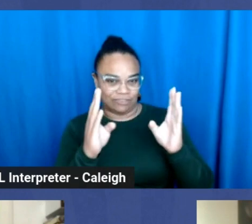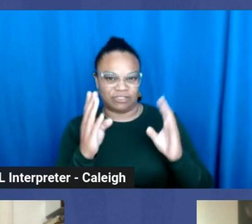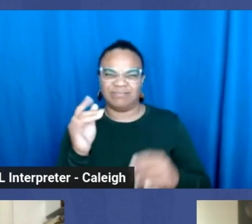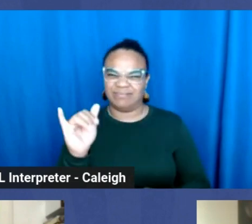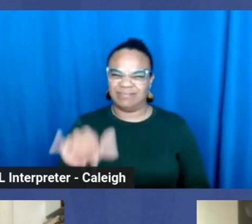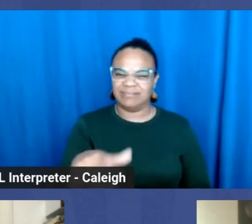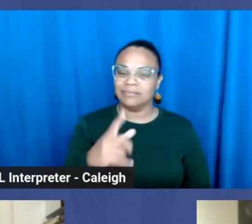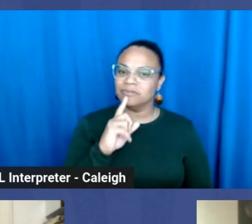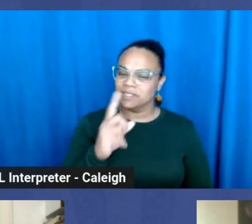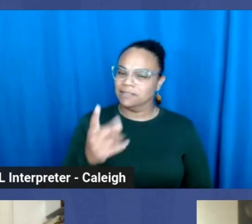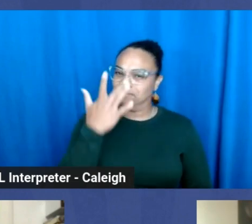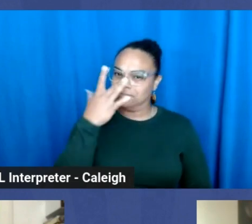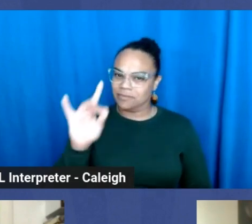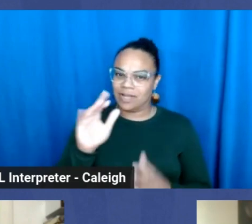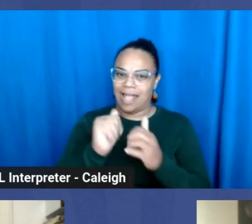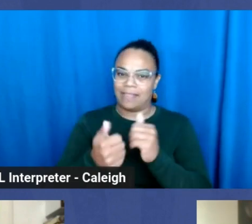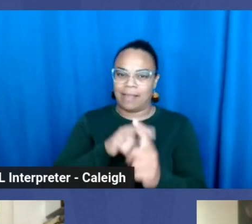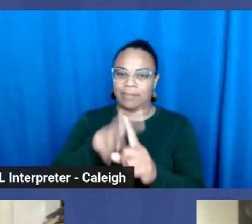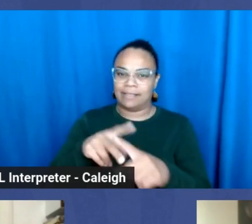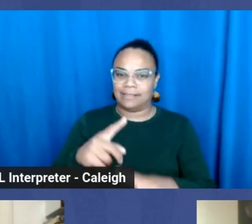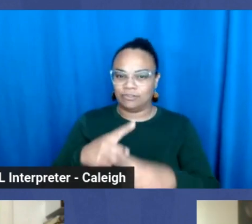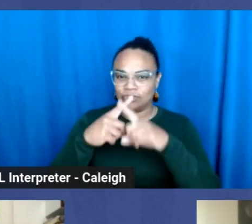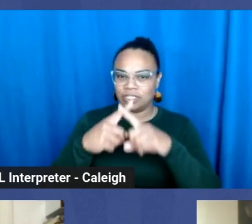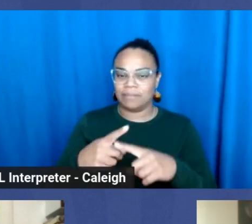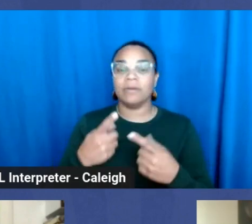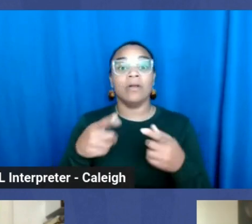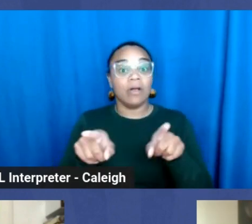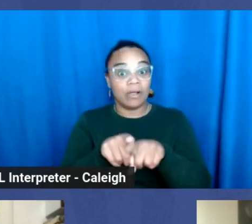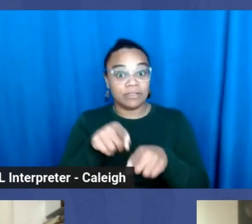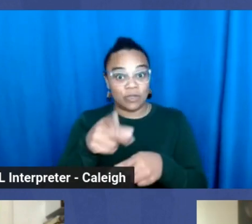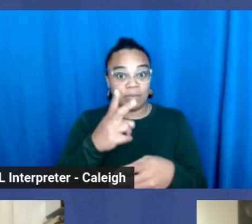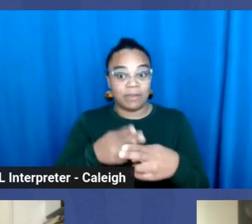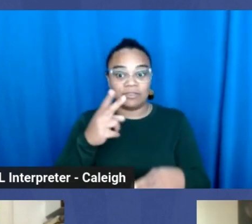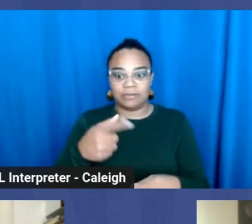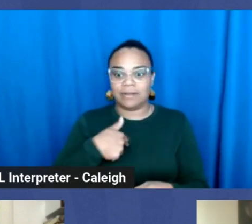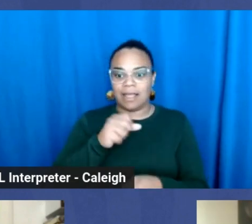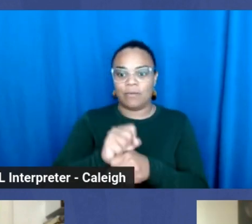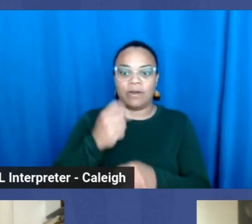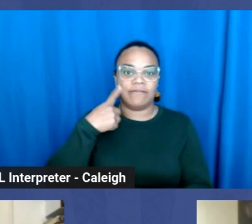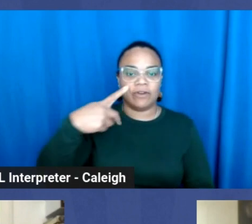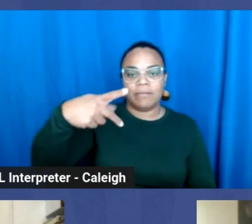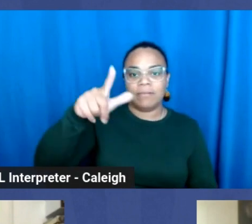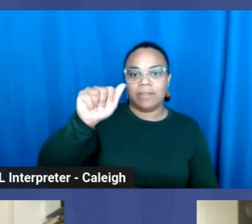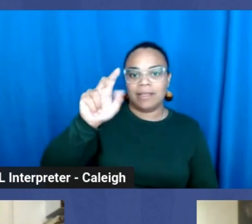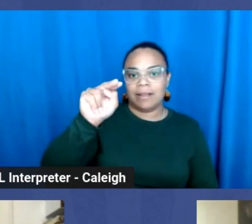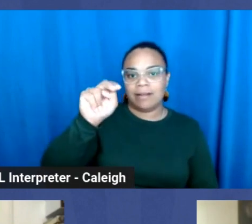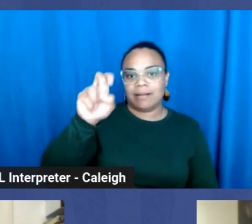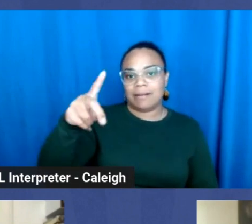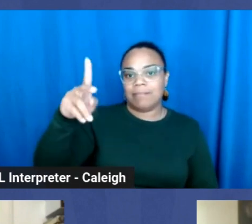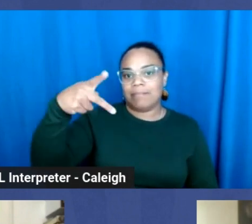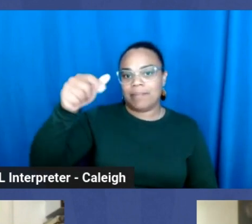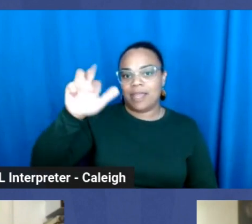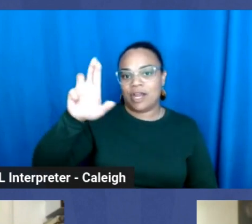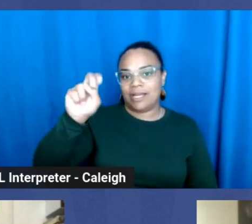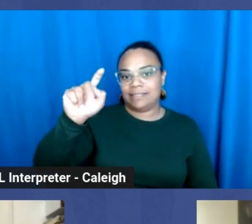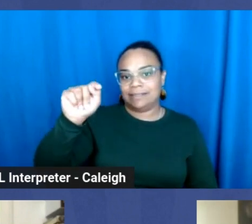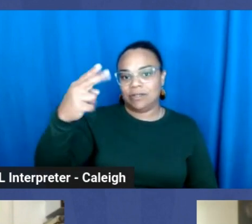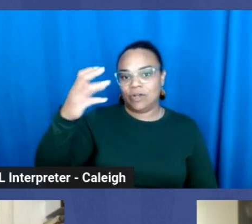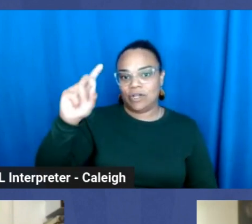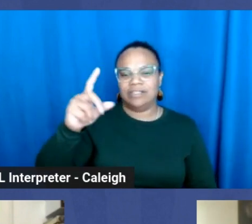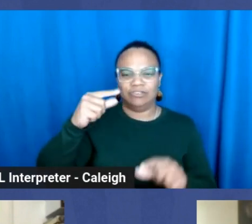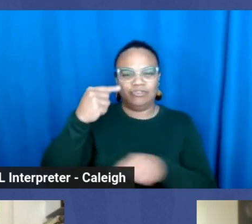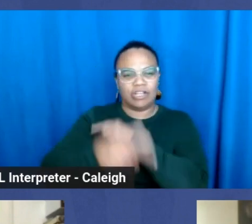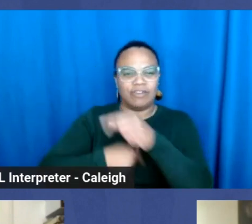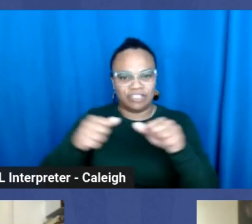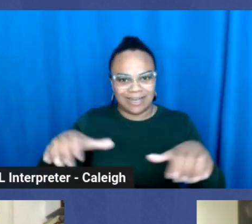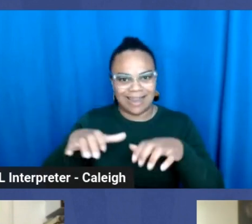goes. And to take it even a step further, you guys had mentioned how I work for Planned Parenthood Generation Action at Spelman College. One of the events that we threw was